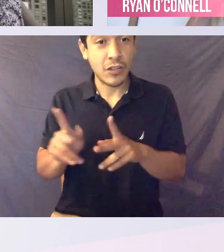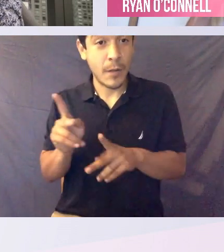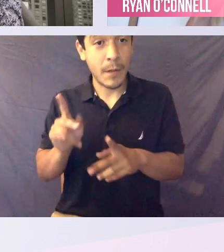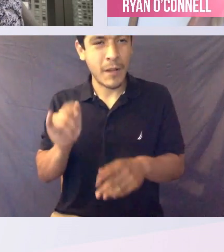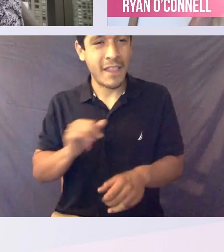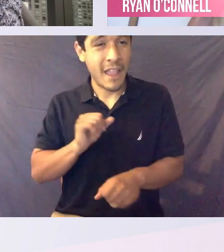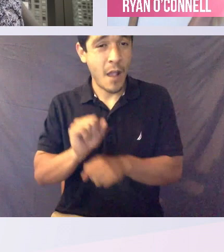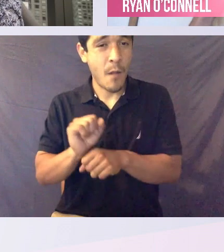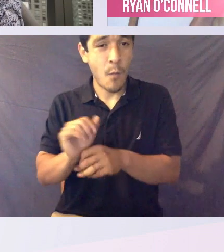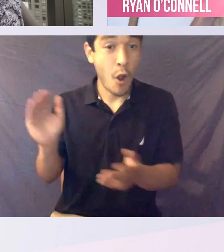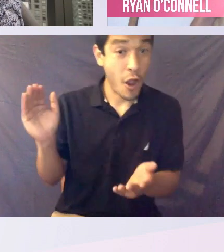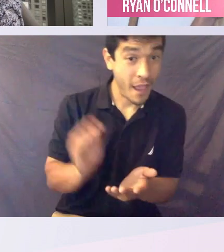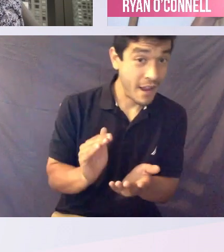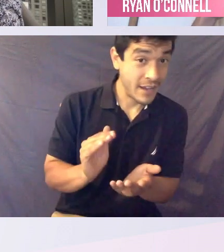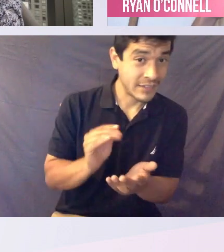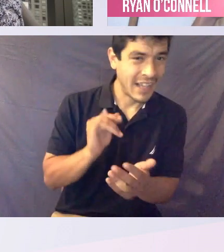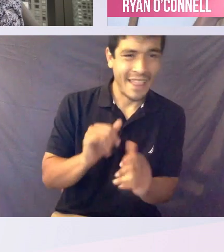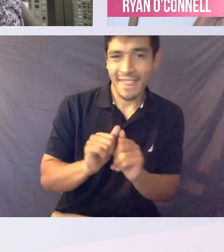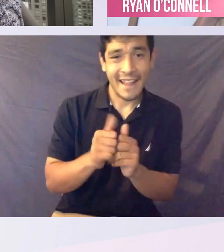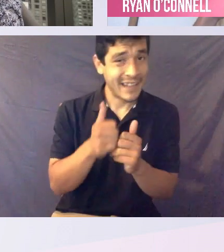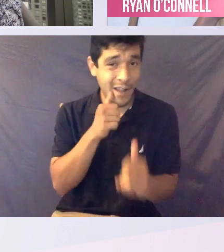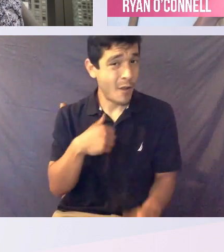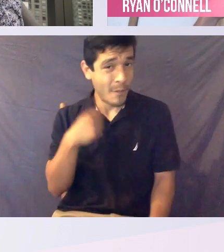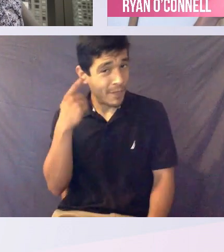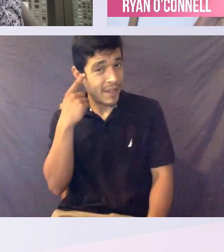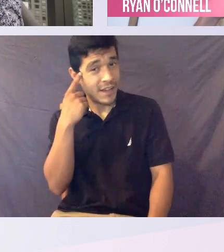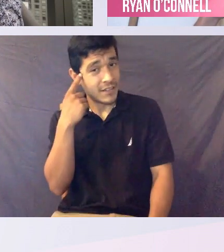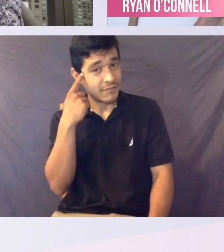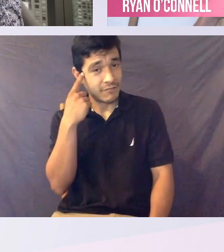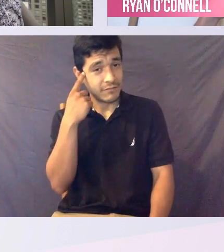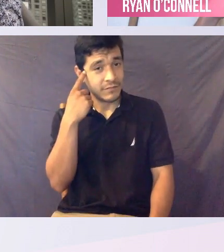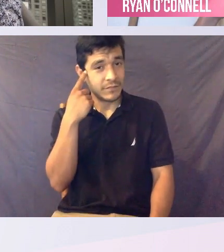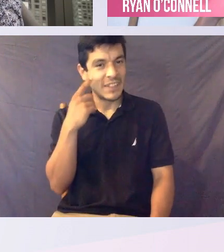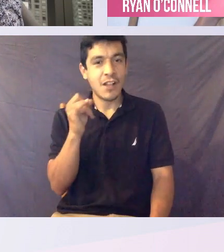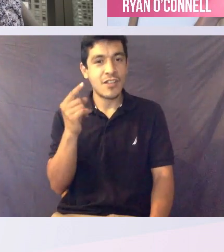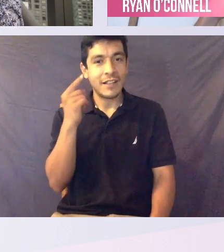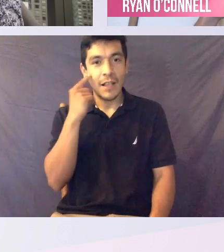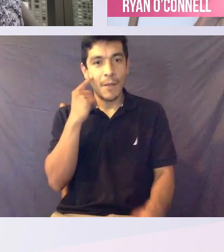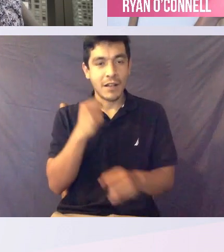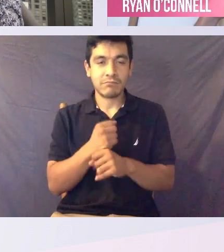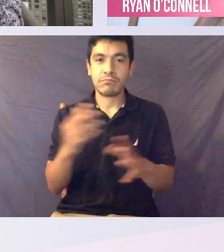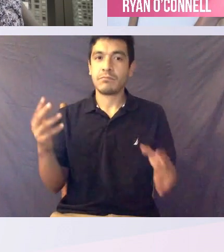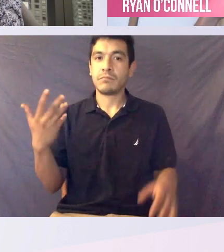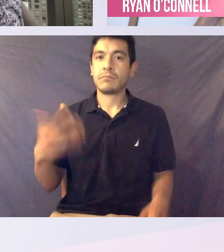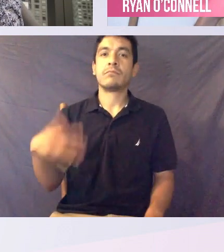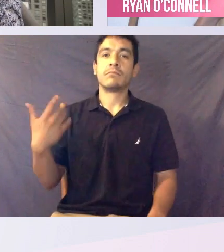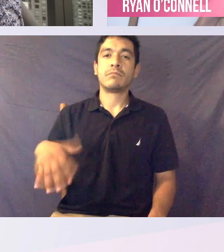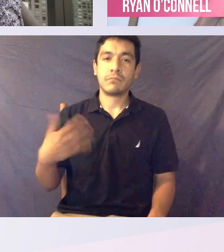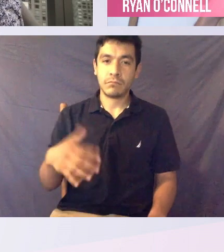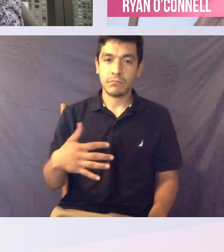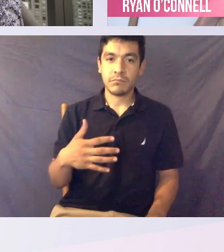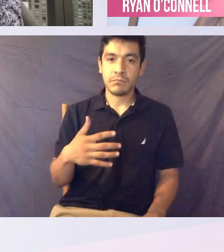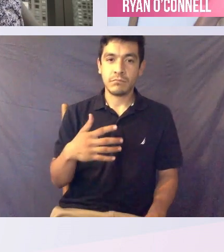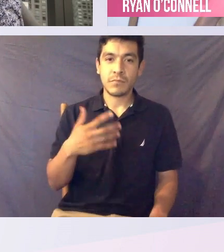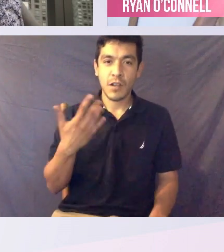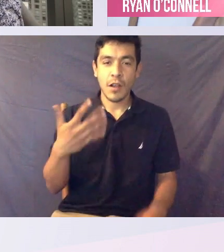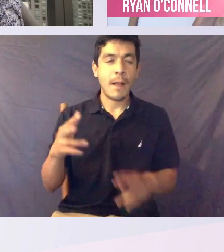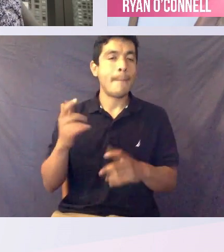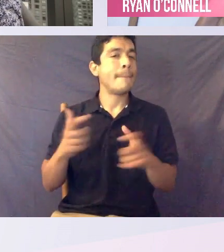totally not how I'm thinking now, you know? Like it was just like a mind blowing, oh, no, a total pivot from